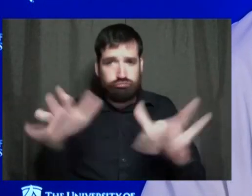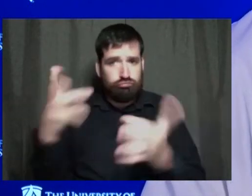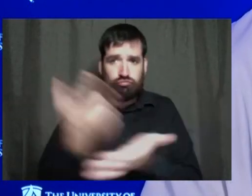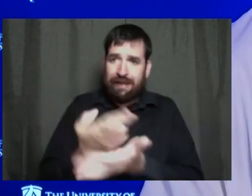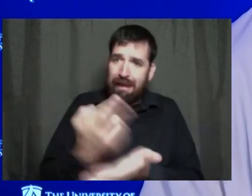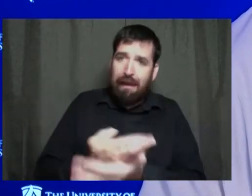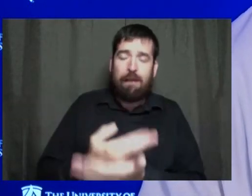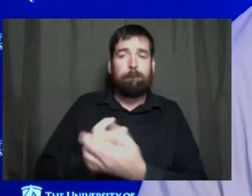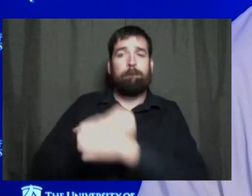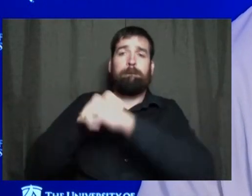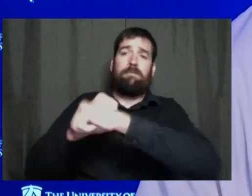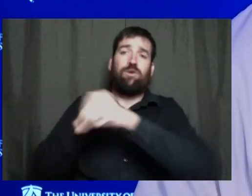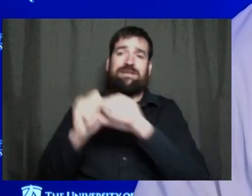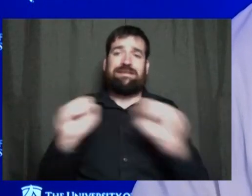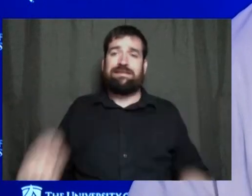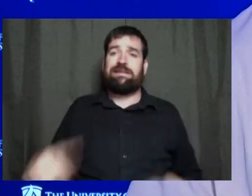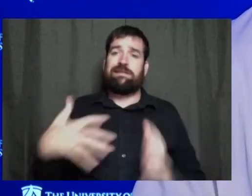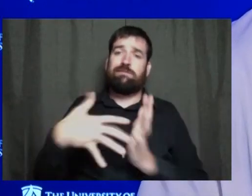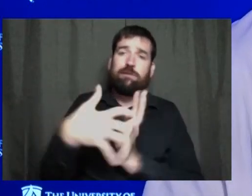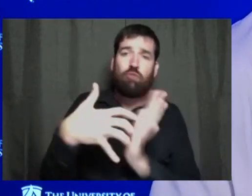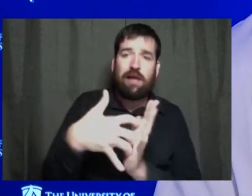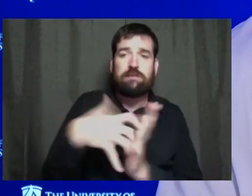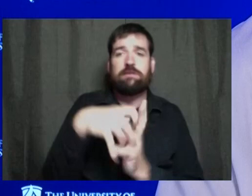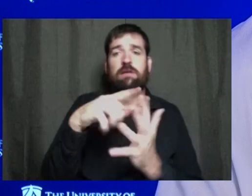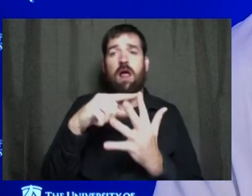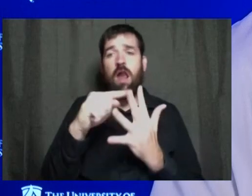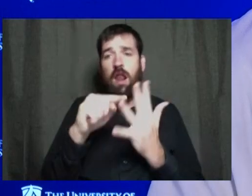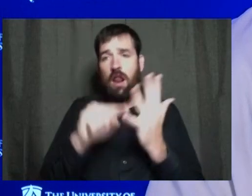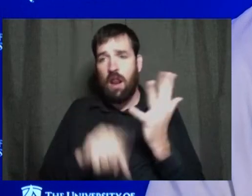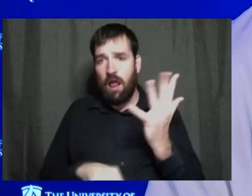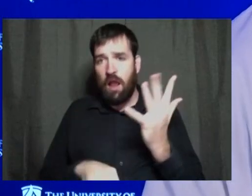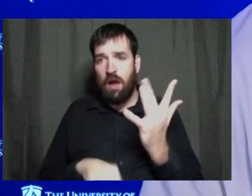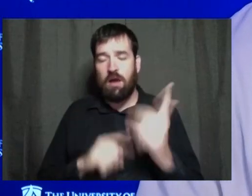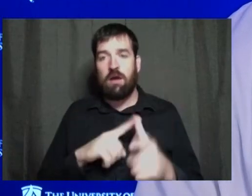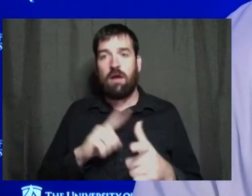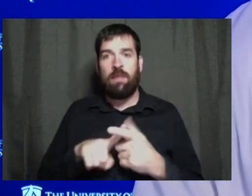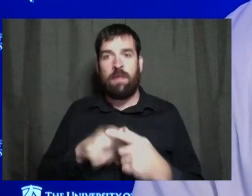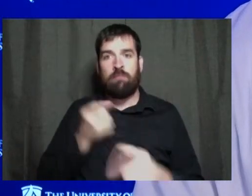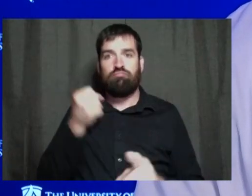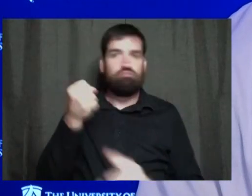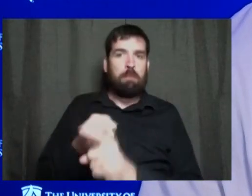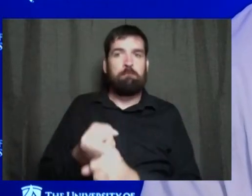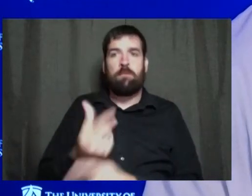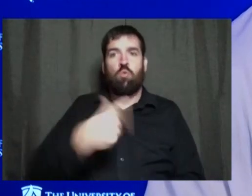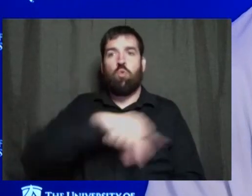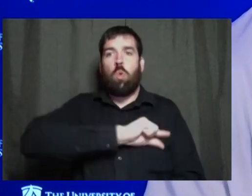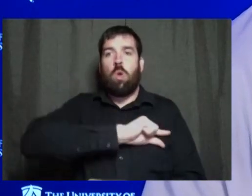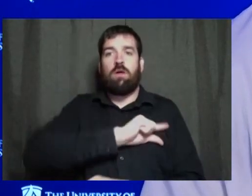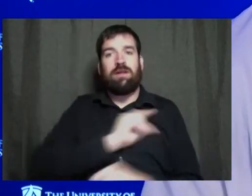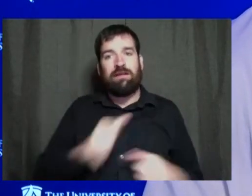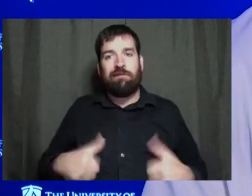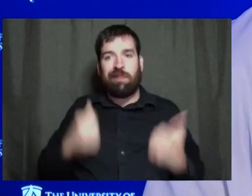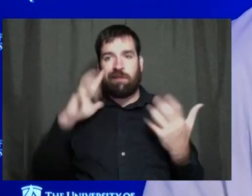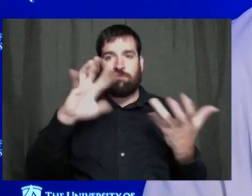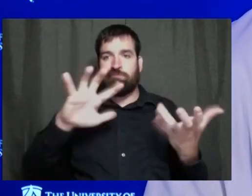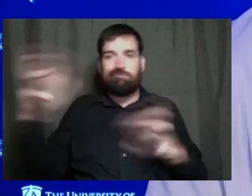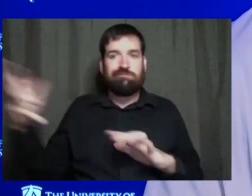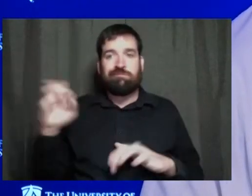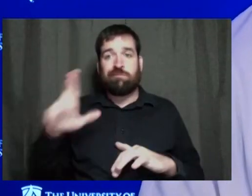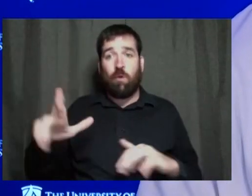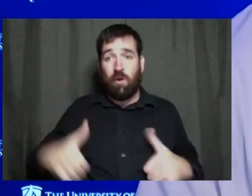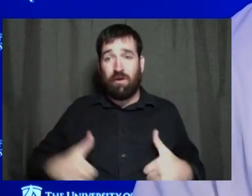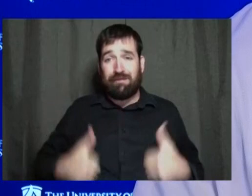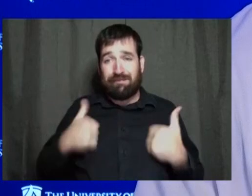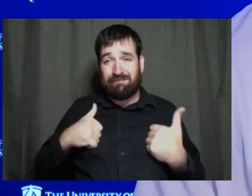immunosuppression, all of the things you have to do, and then your life be taken or your quality of life be decreased for something that is